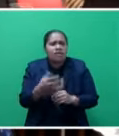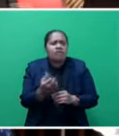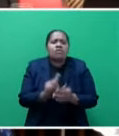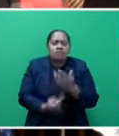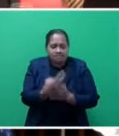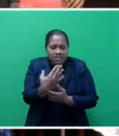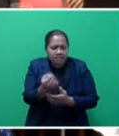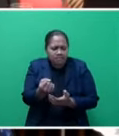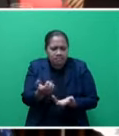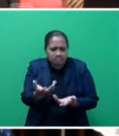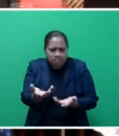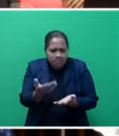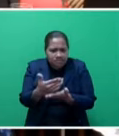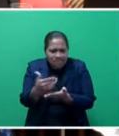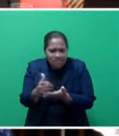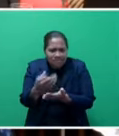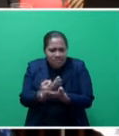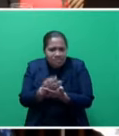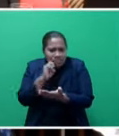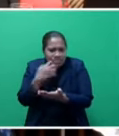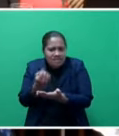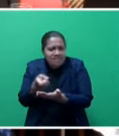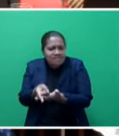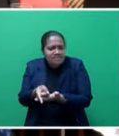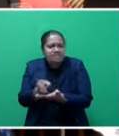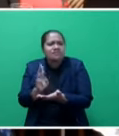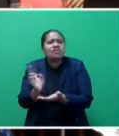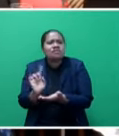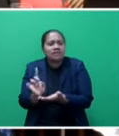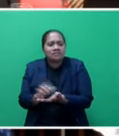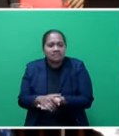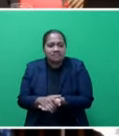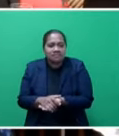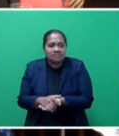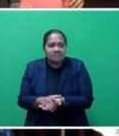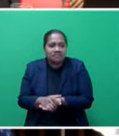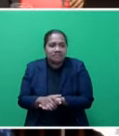guarantee that the FNPF fund will be available to make up for